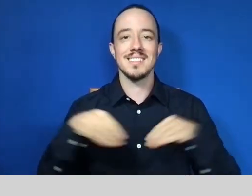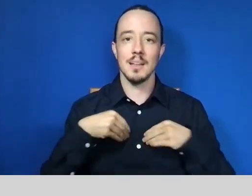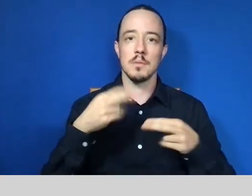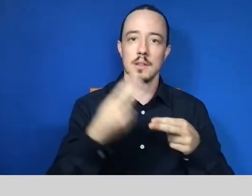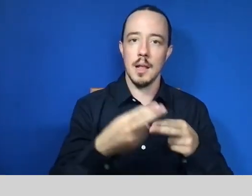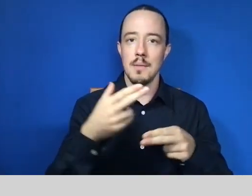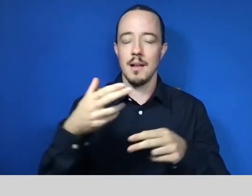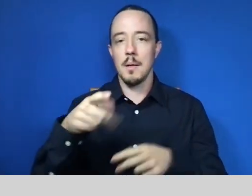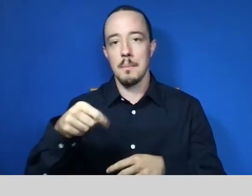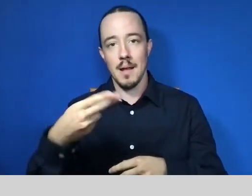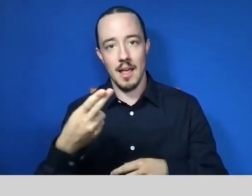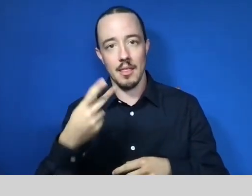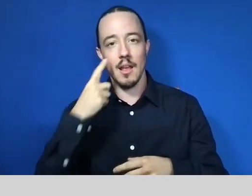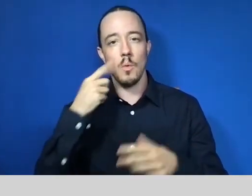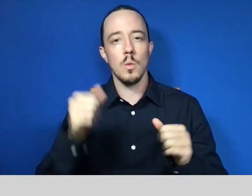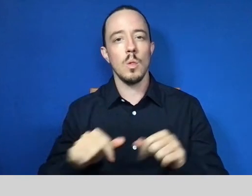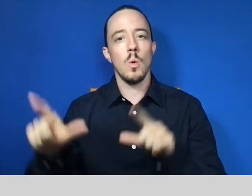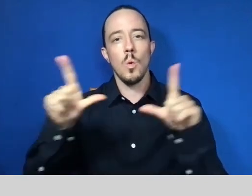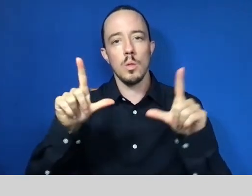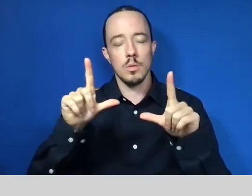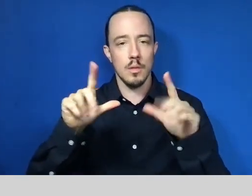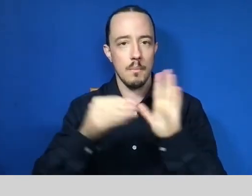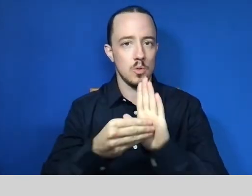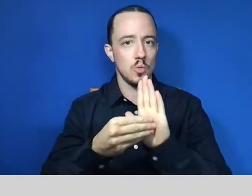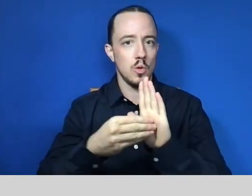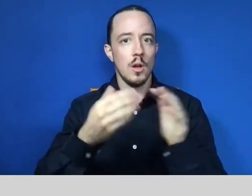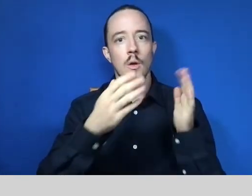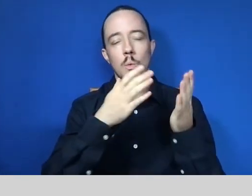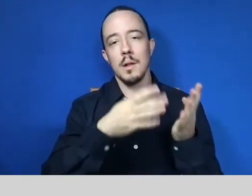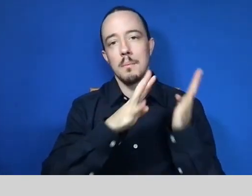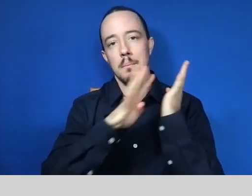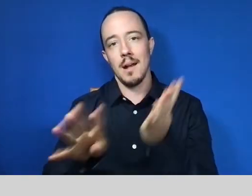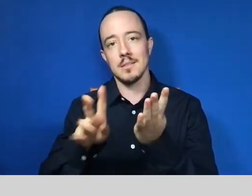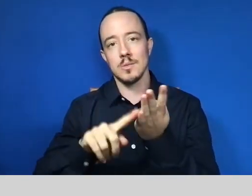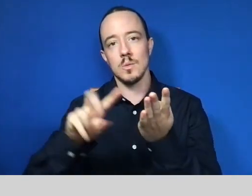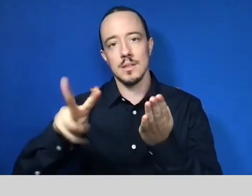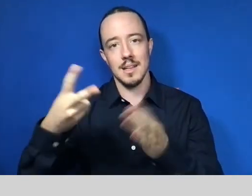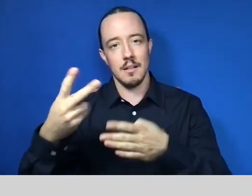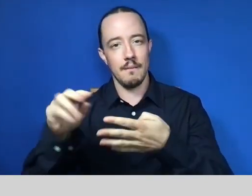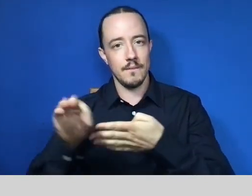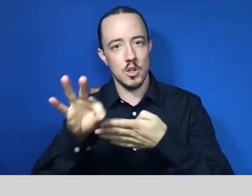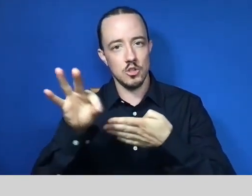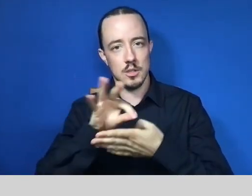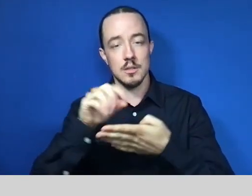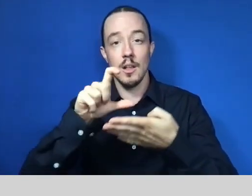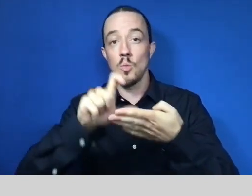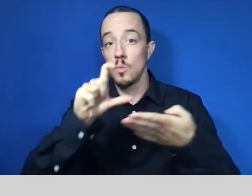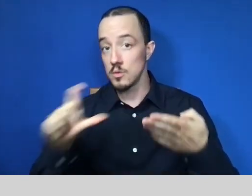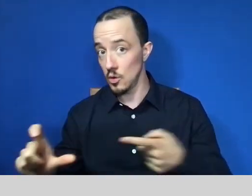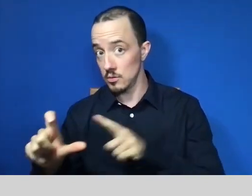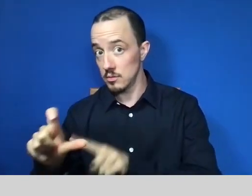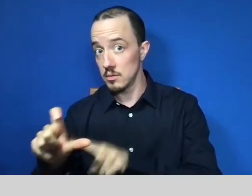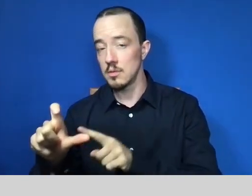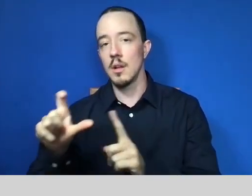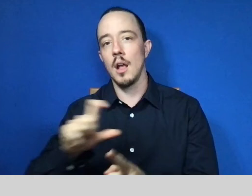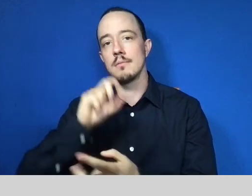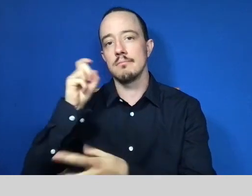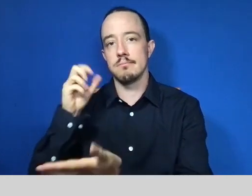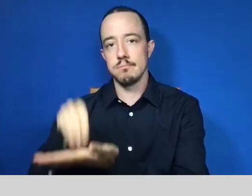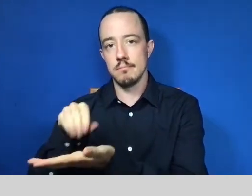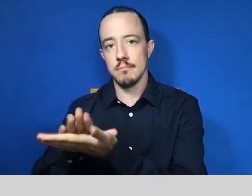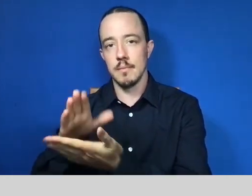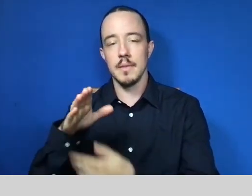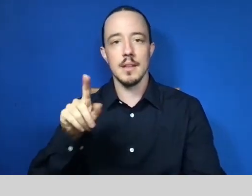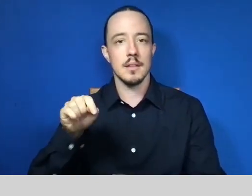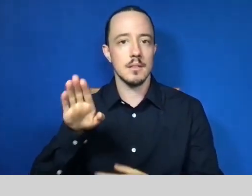and load the module, pass it to the second function, and write the results of the second function into the corresponding stub file.